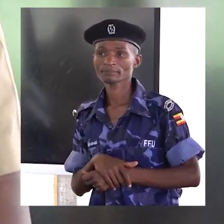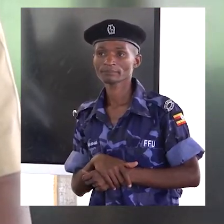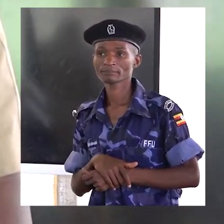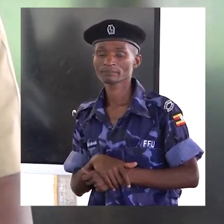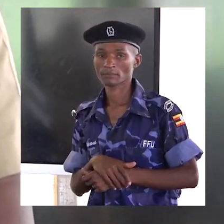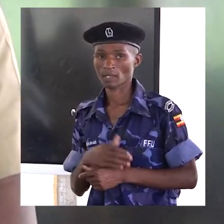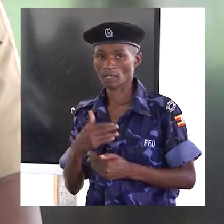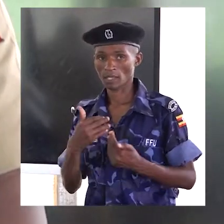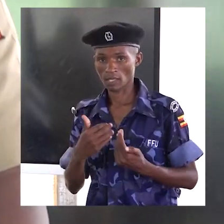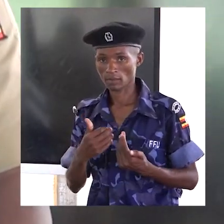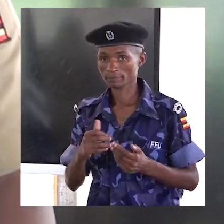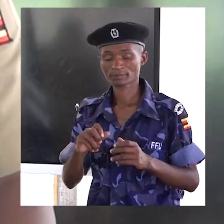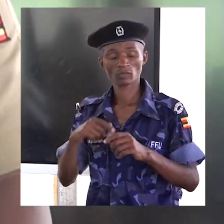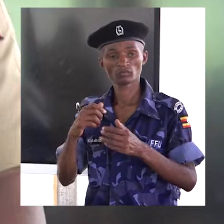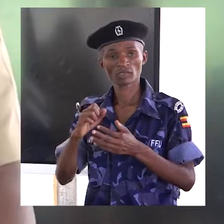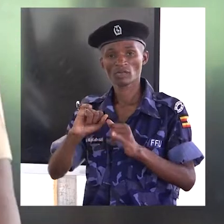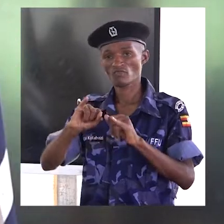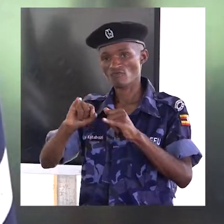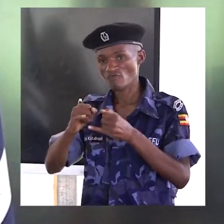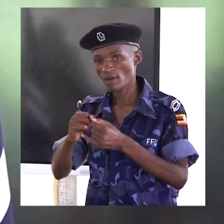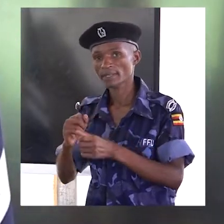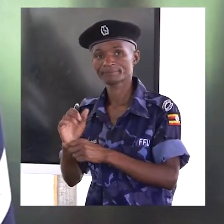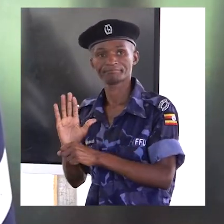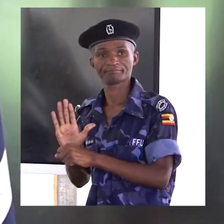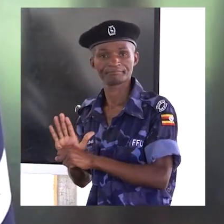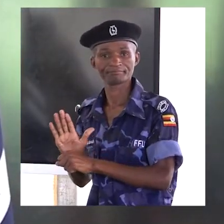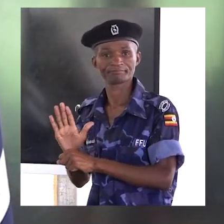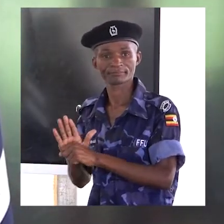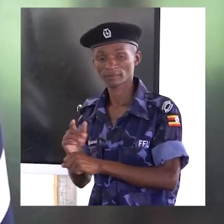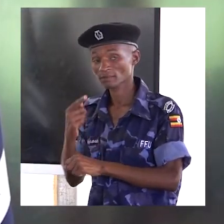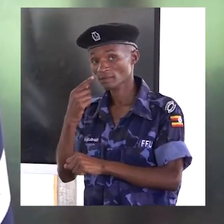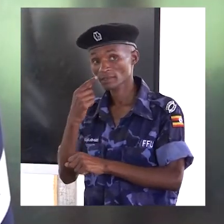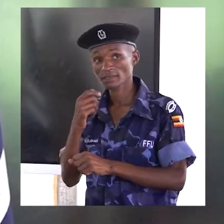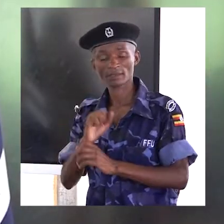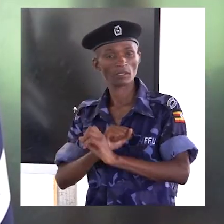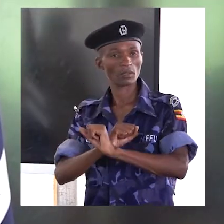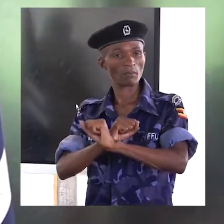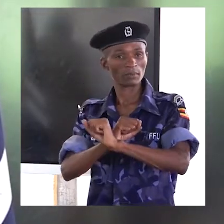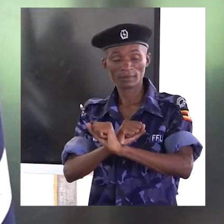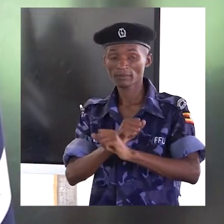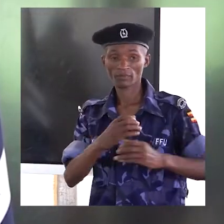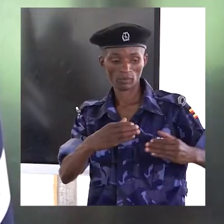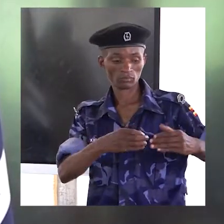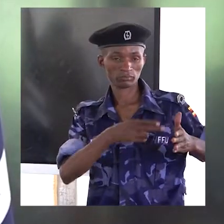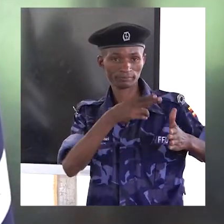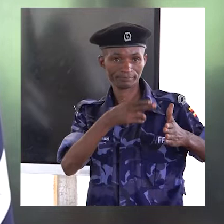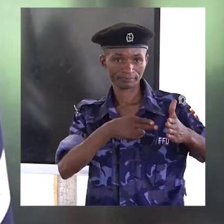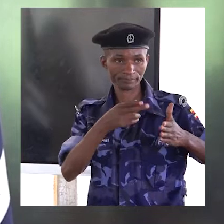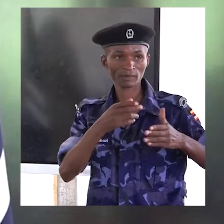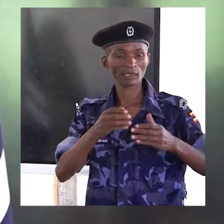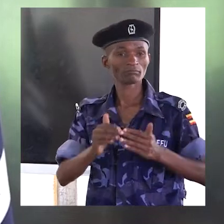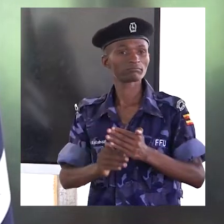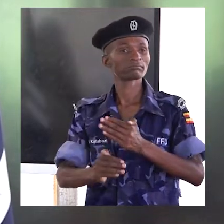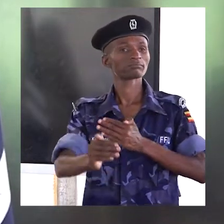So we are going to try as much as possible to ensure that the protection of journalists is even